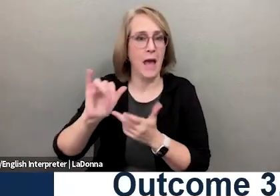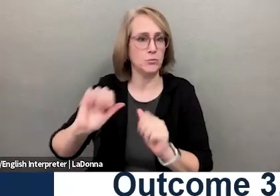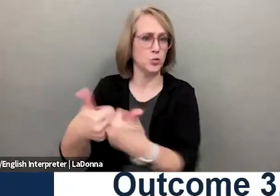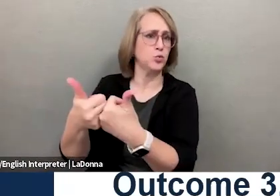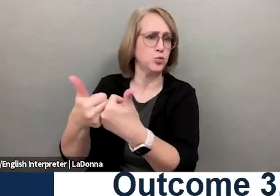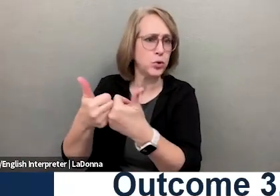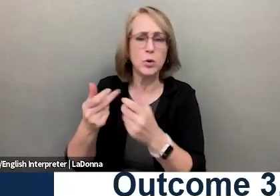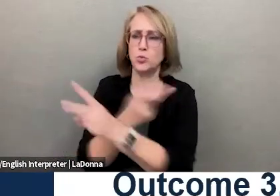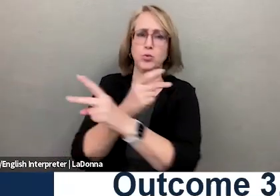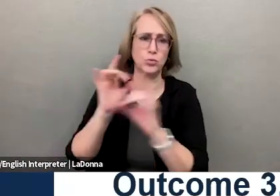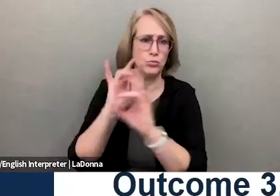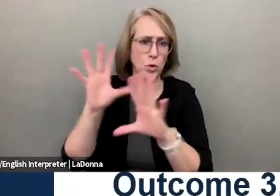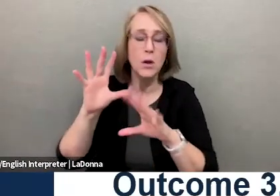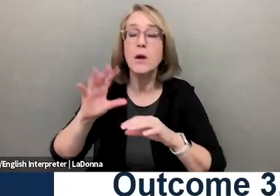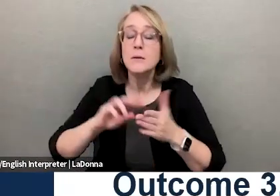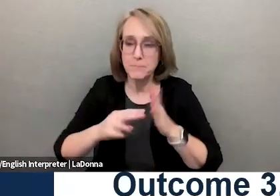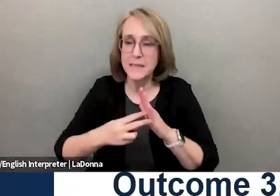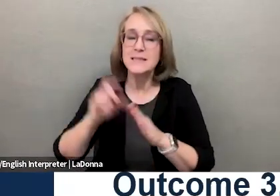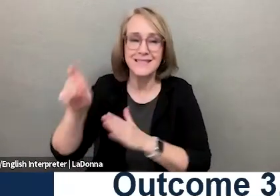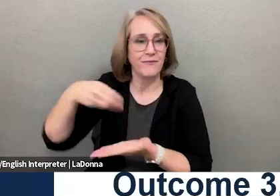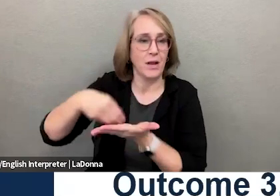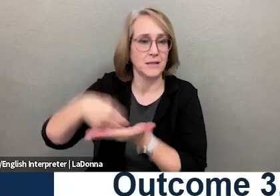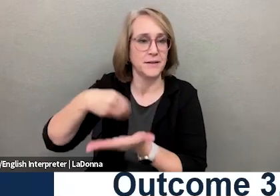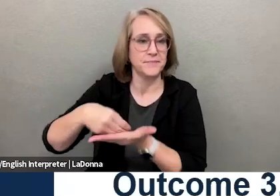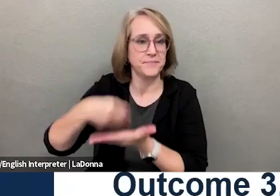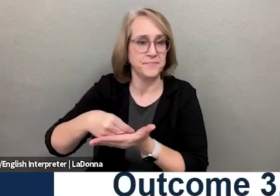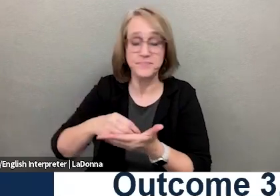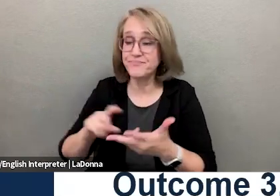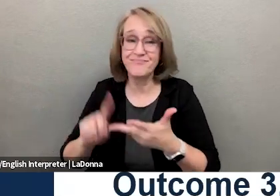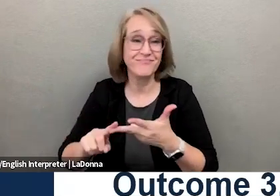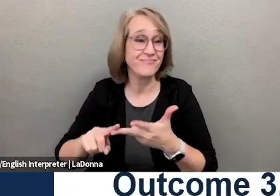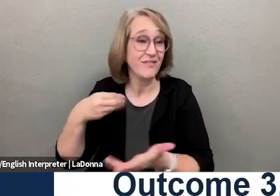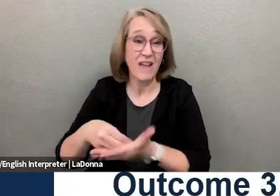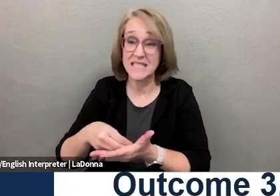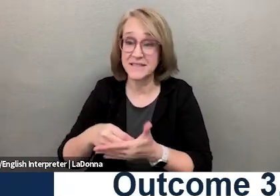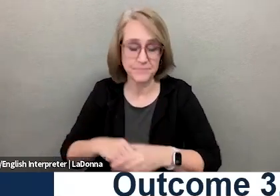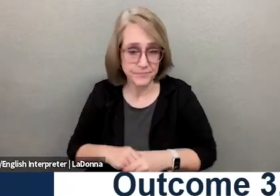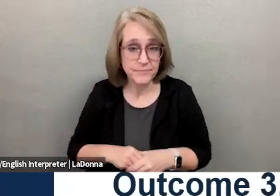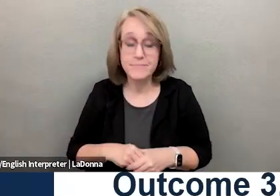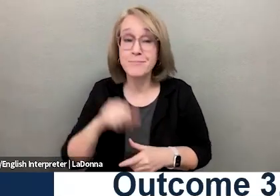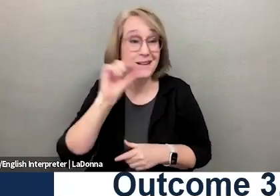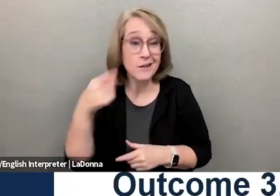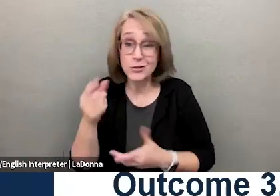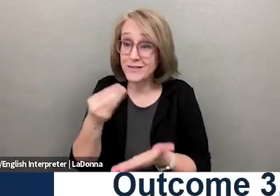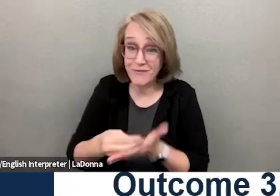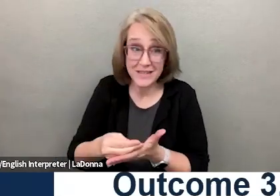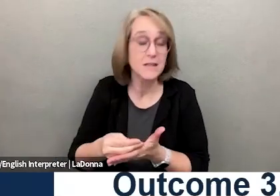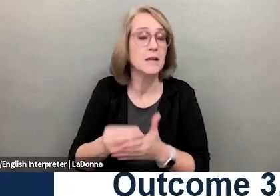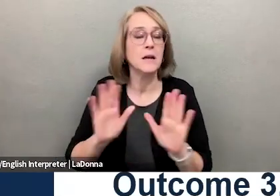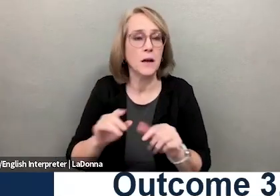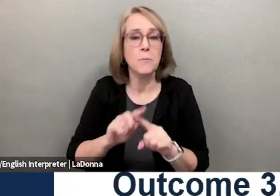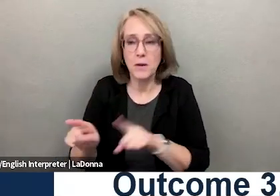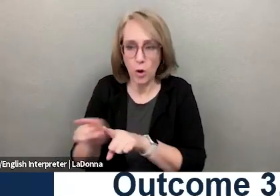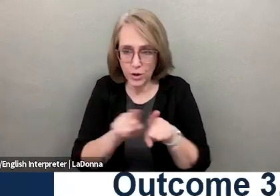be there to ensure that they can be overcome. So funding is key and critical, but also ensuring that the Older